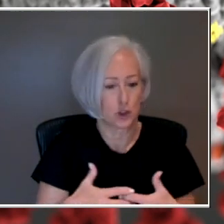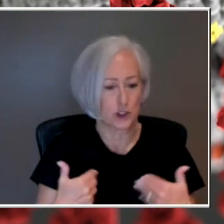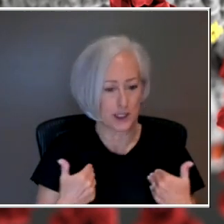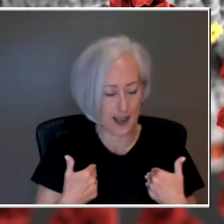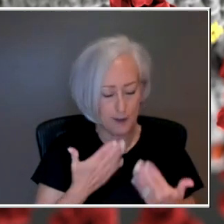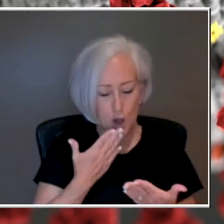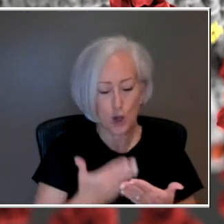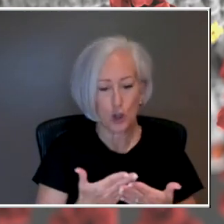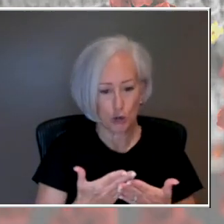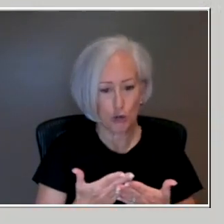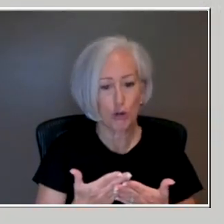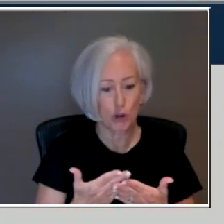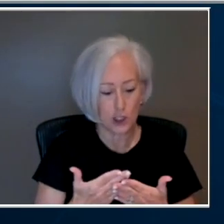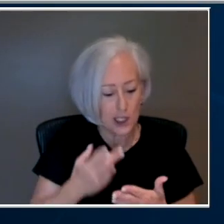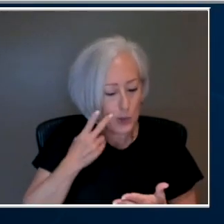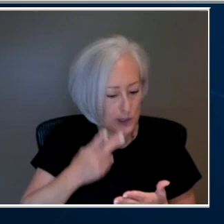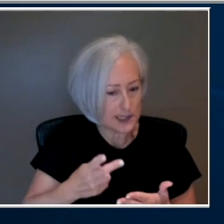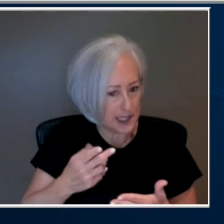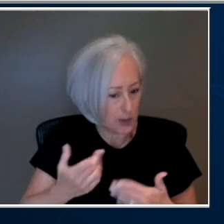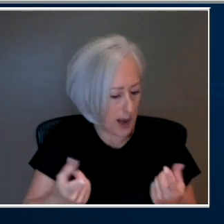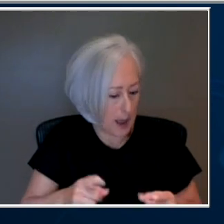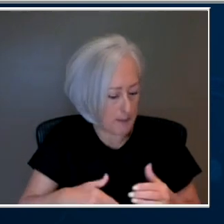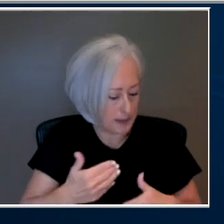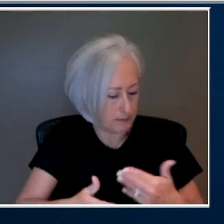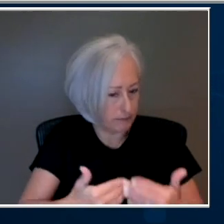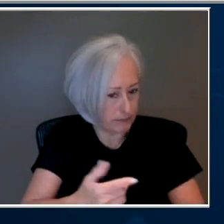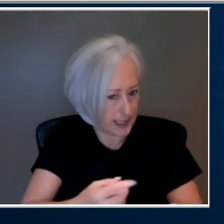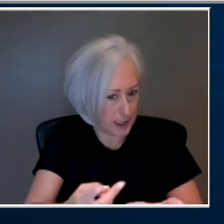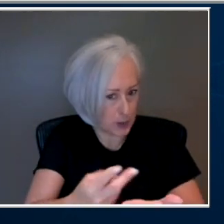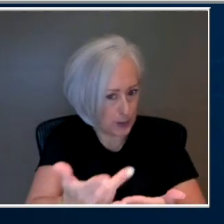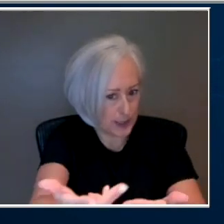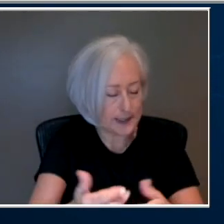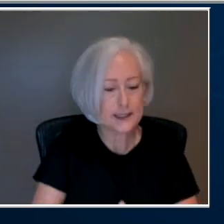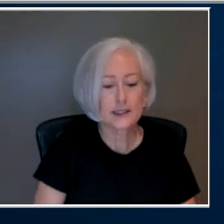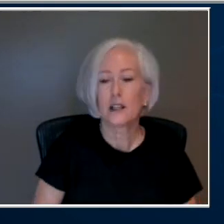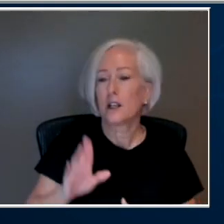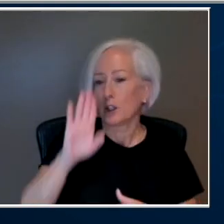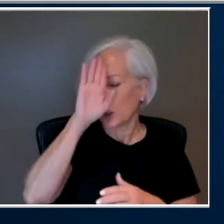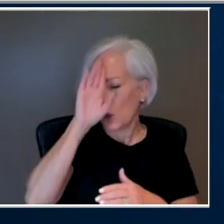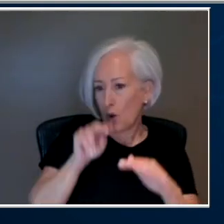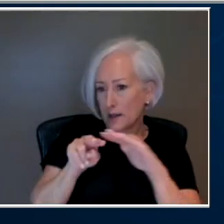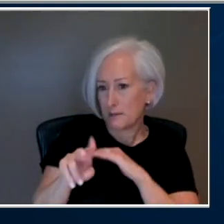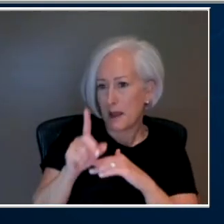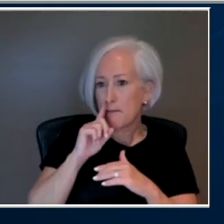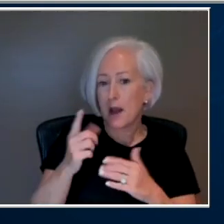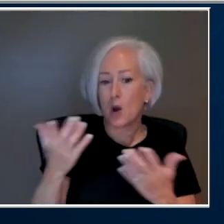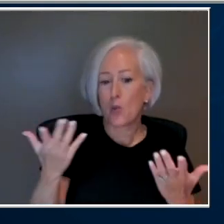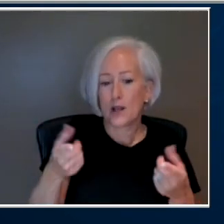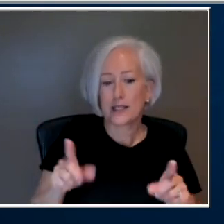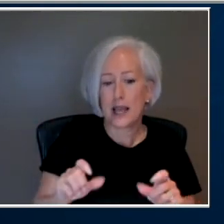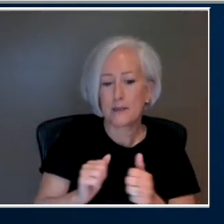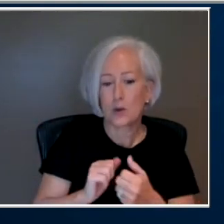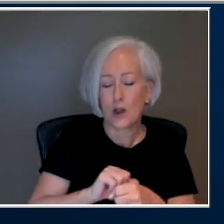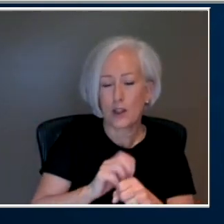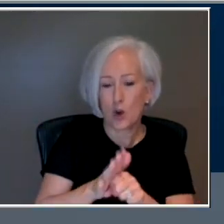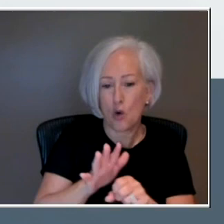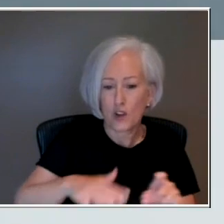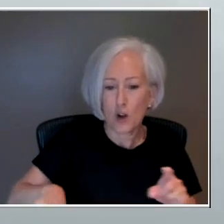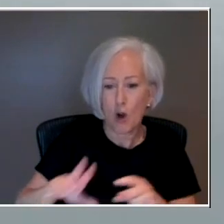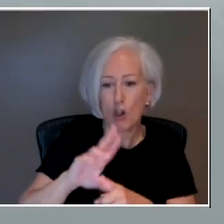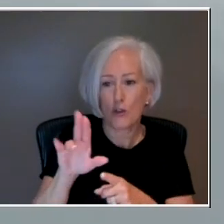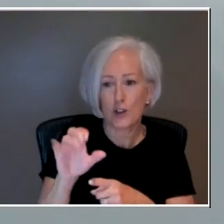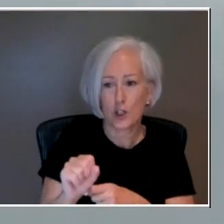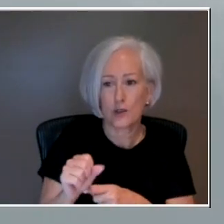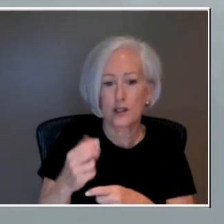what happens over the next couple weeks. What's your perspective on this uptick we've been hearing about in the news, COVID cases across the U.S.? Some are calling